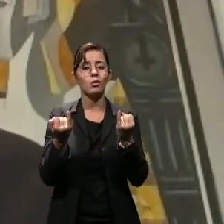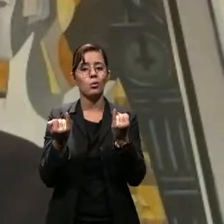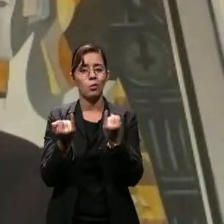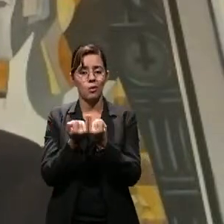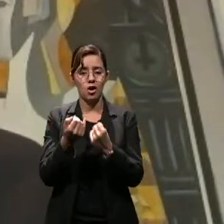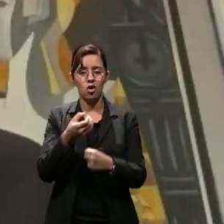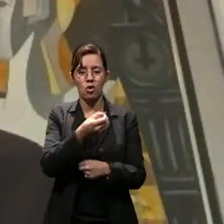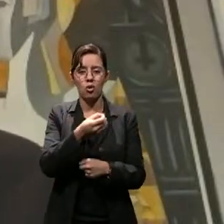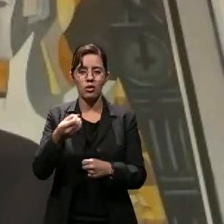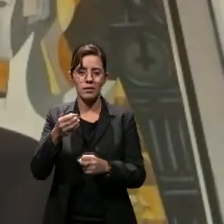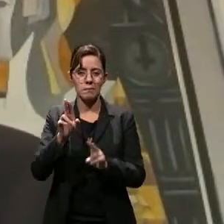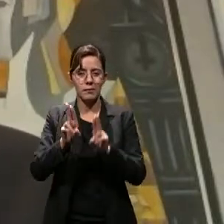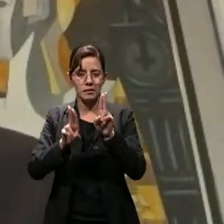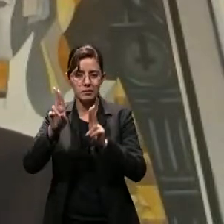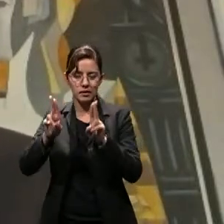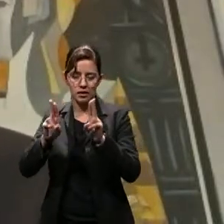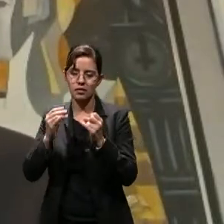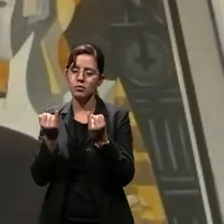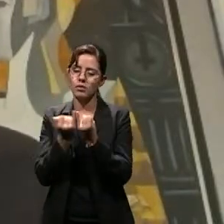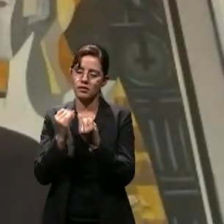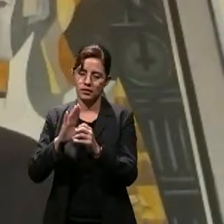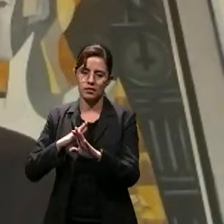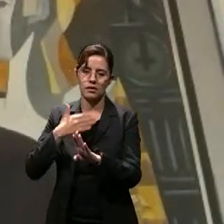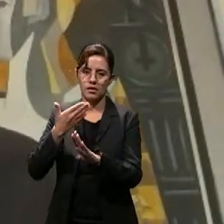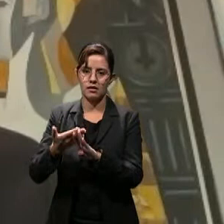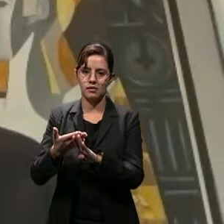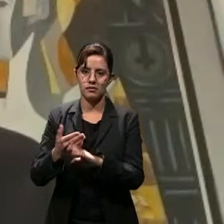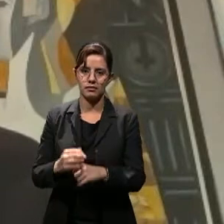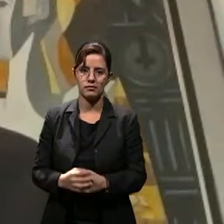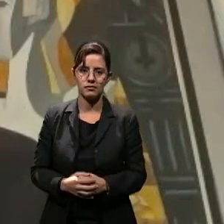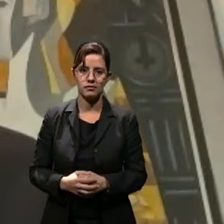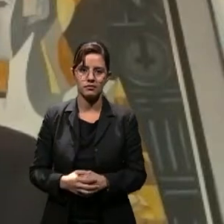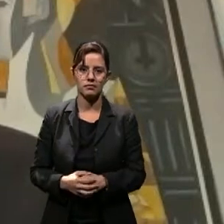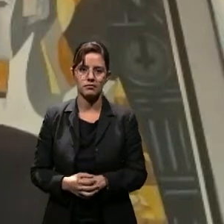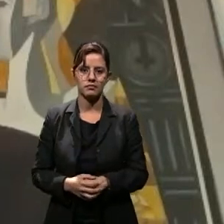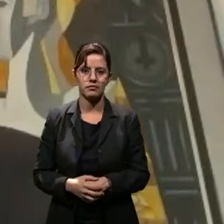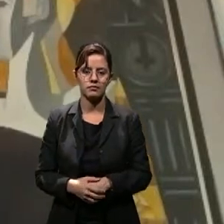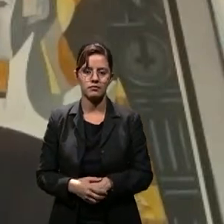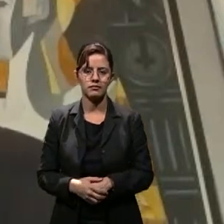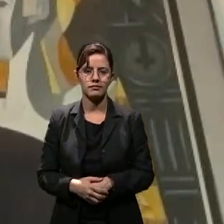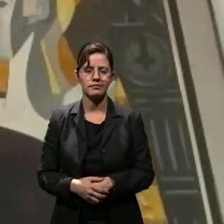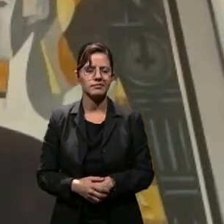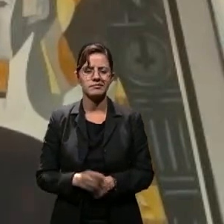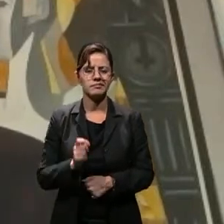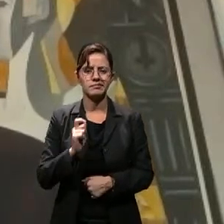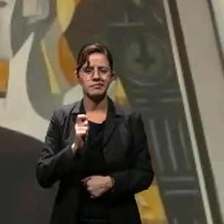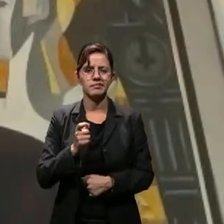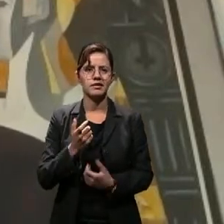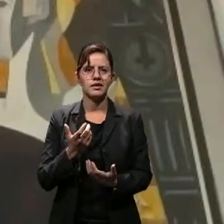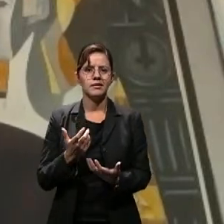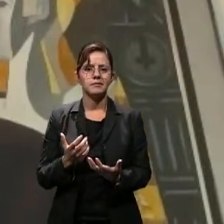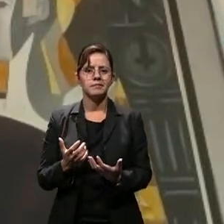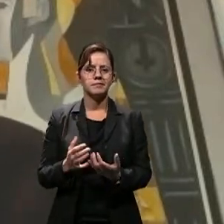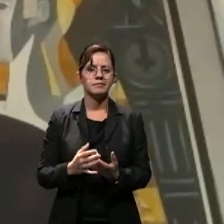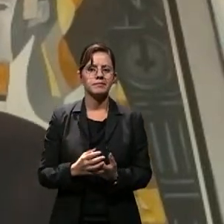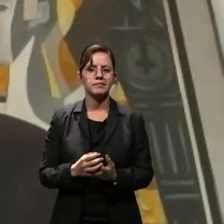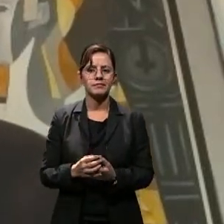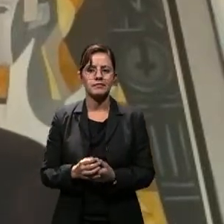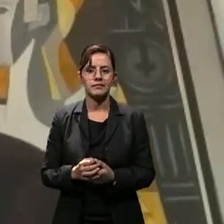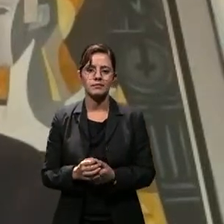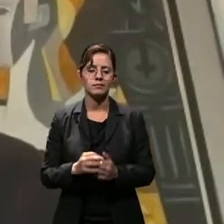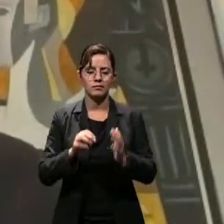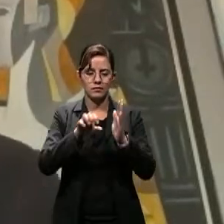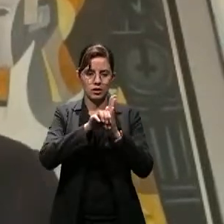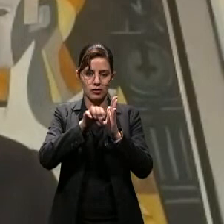system, but democracy itself. What I'm saying